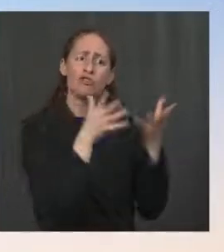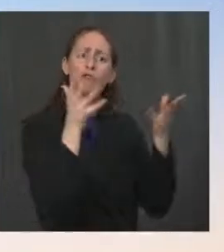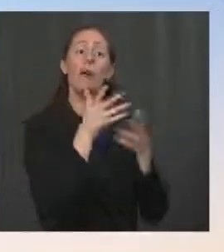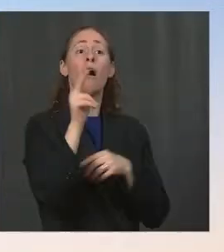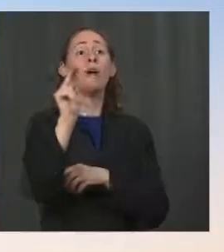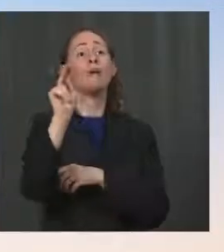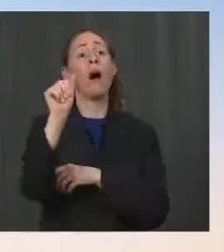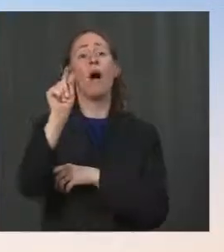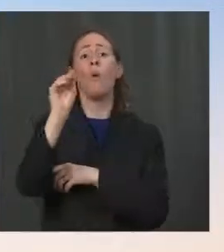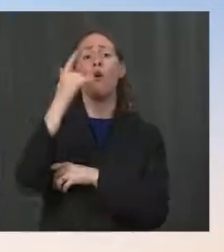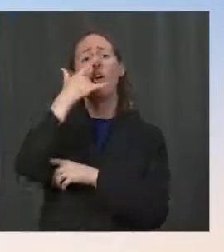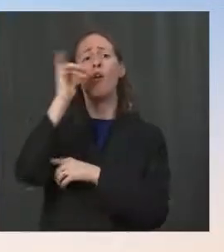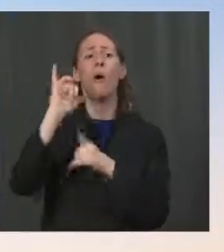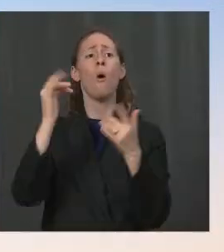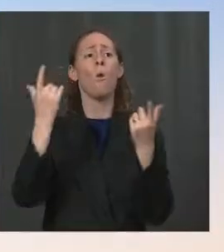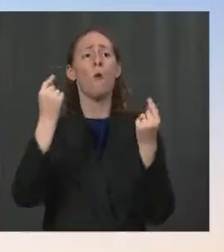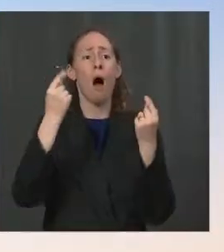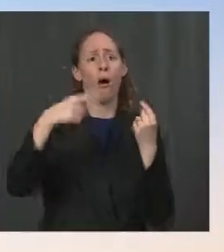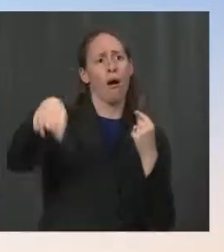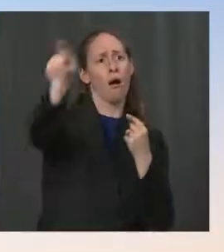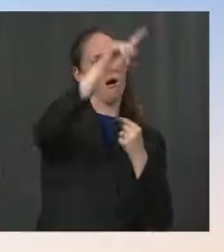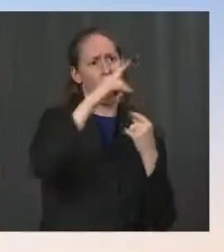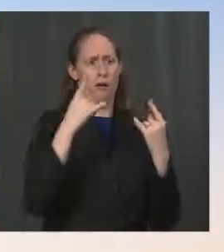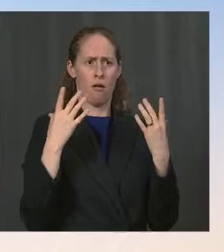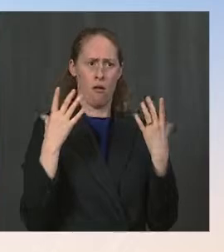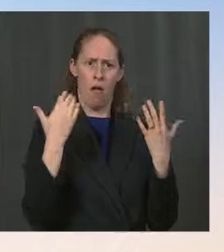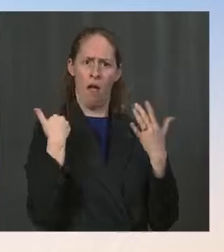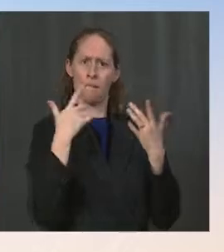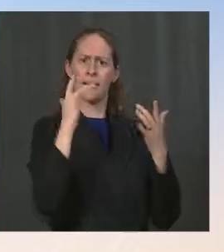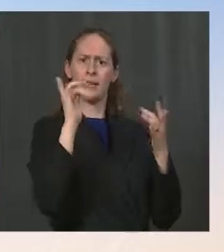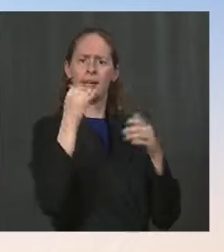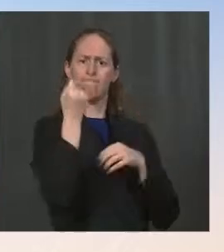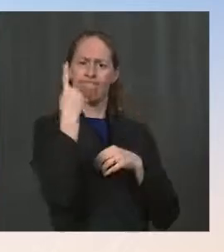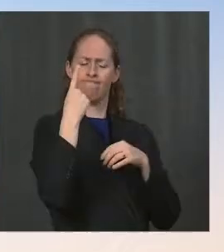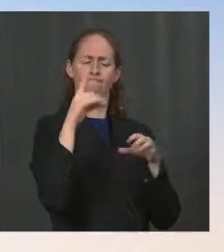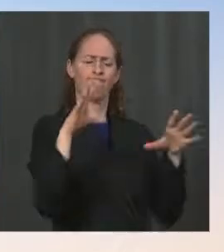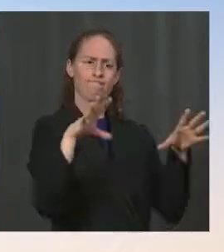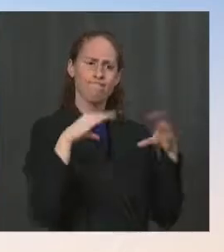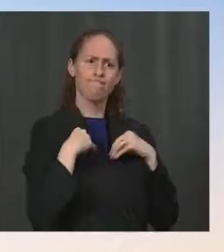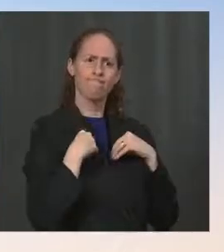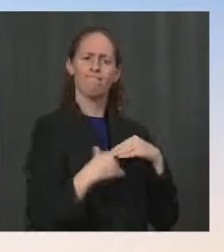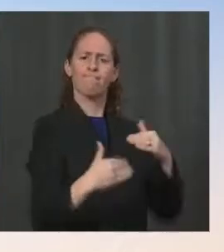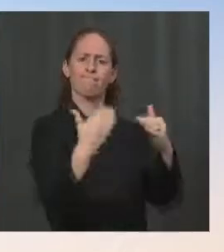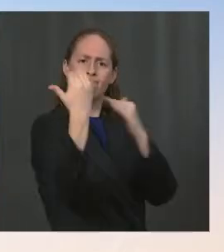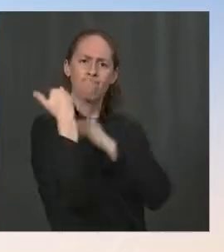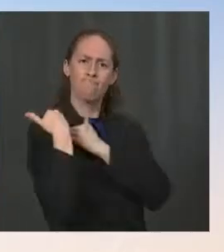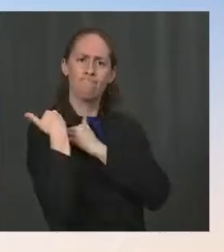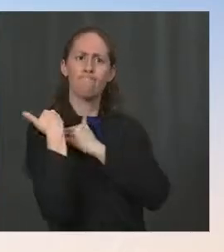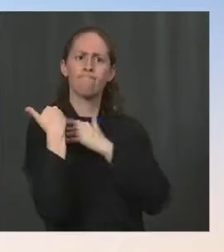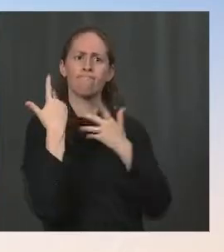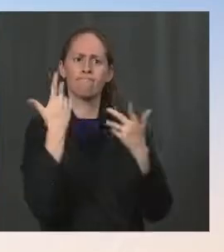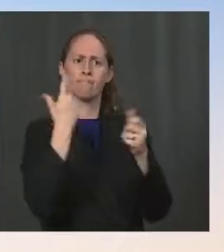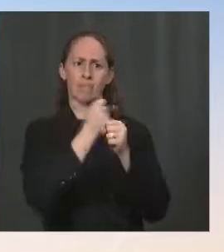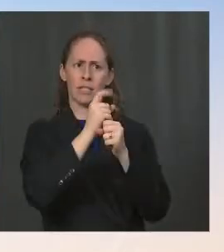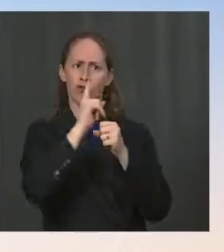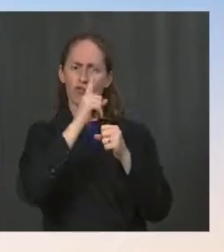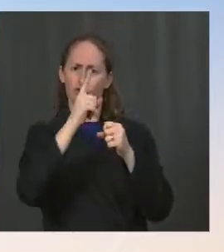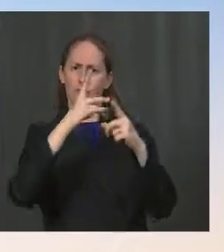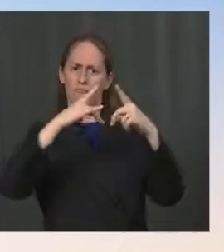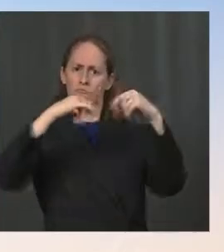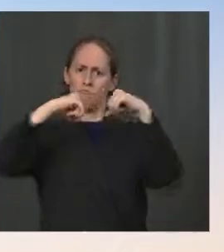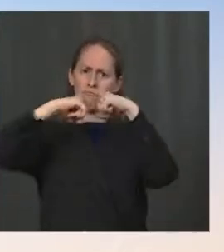meet the commitments and obligations of membership and contribute to security in the Euro-Atlantic area. This is NATO membership,